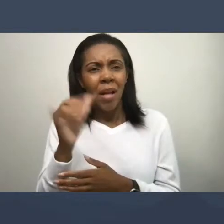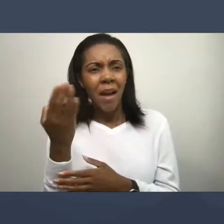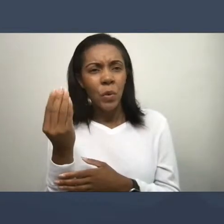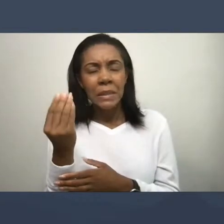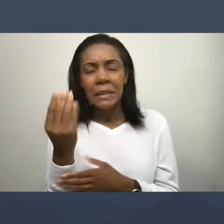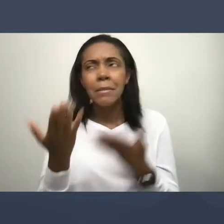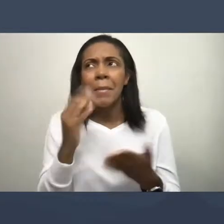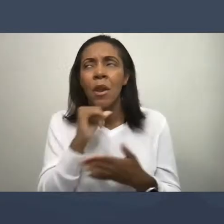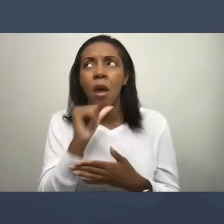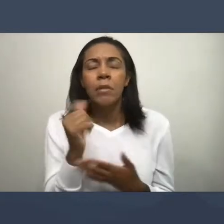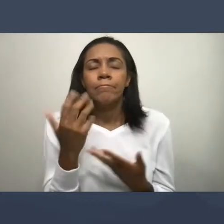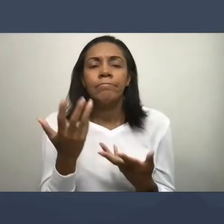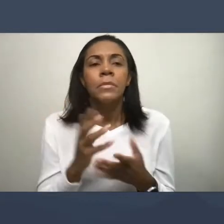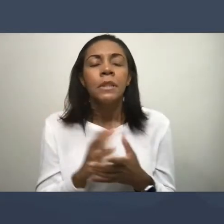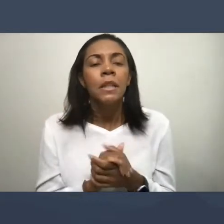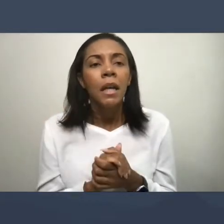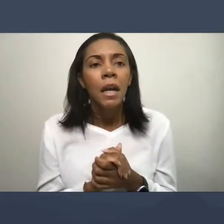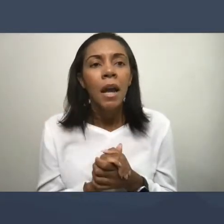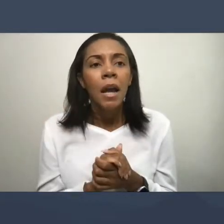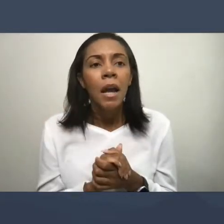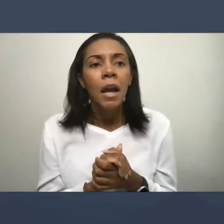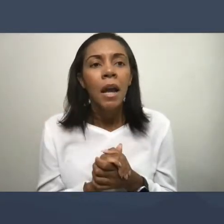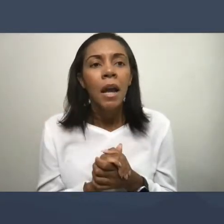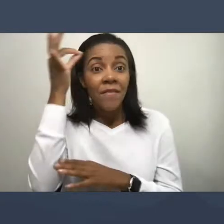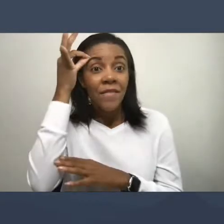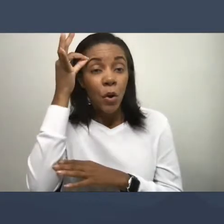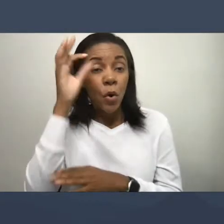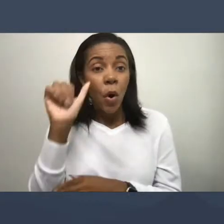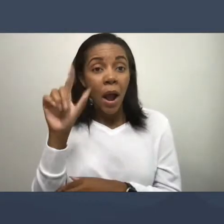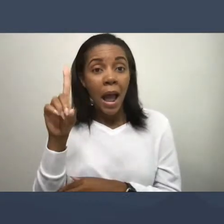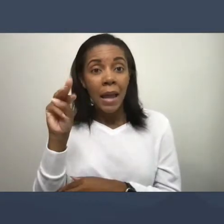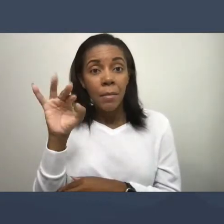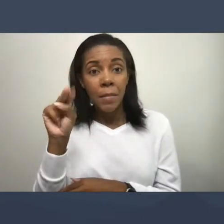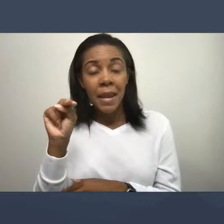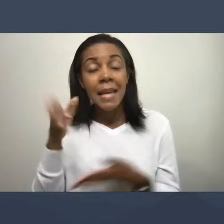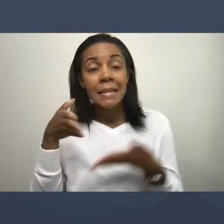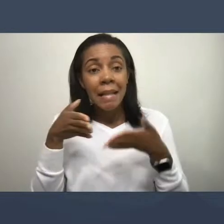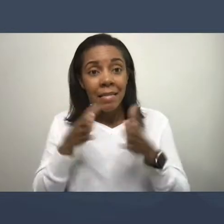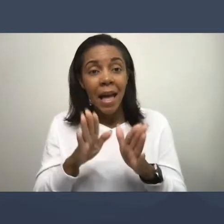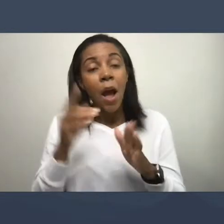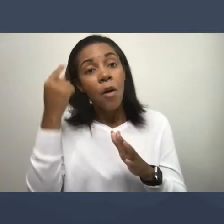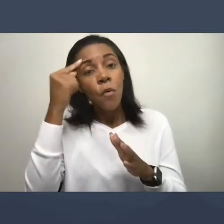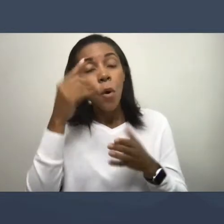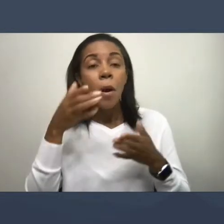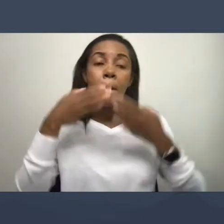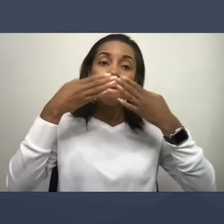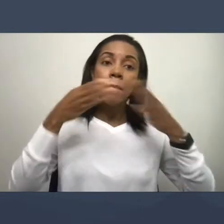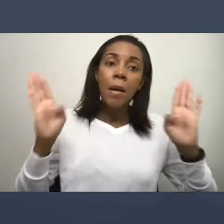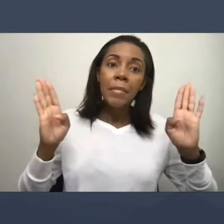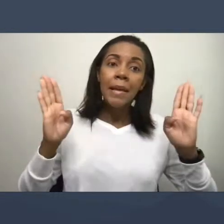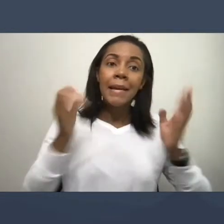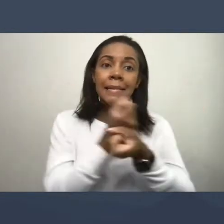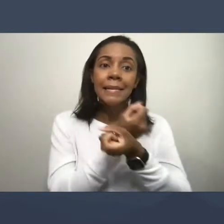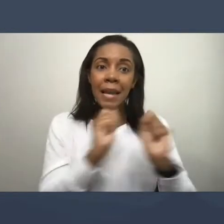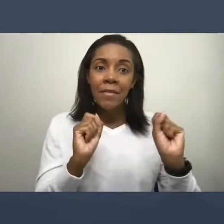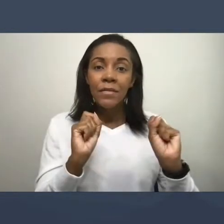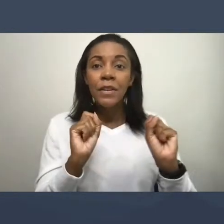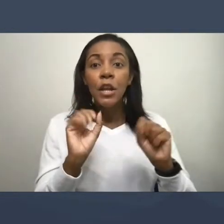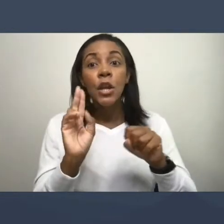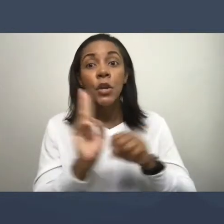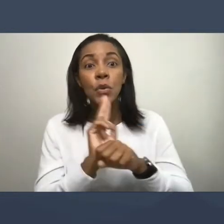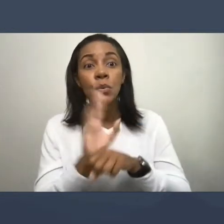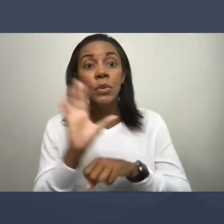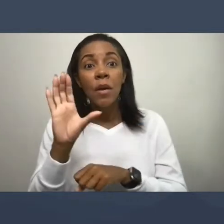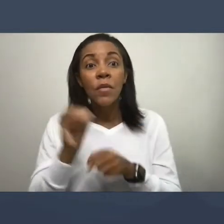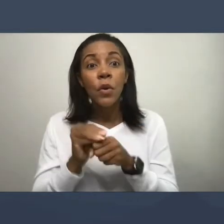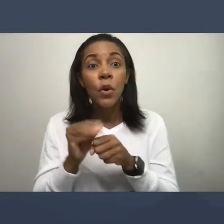but the federal administration has allowed for public safety uses of COVID funds. And I